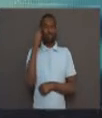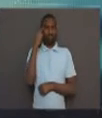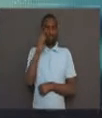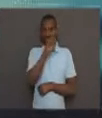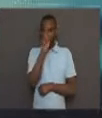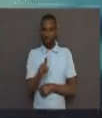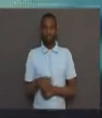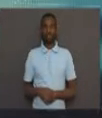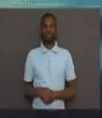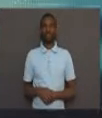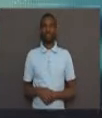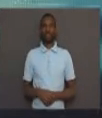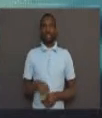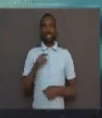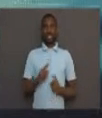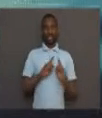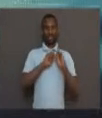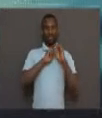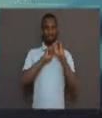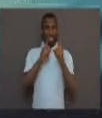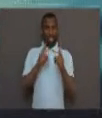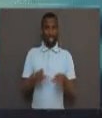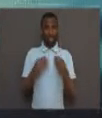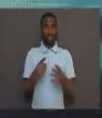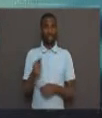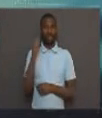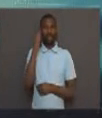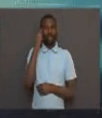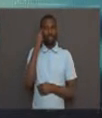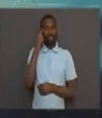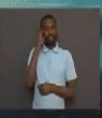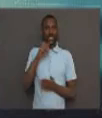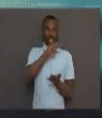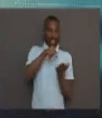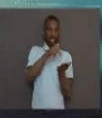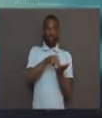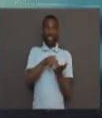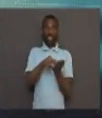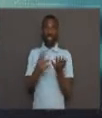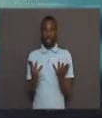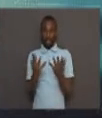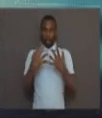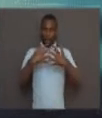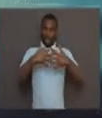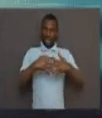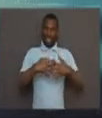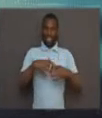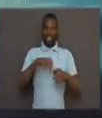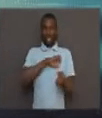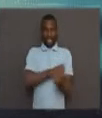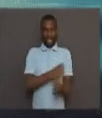In answering this question, think about the nuclear binding energy of each atom.